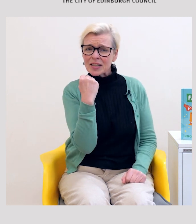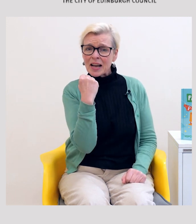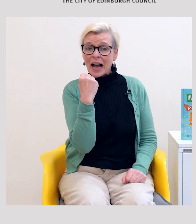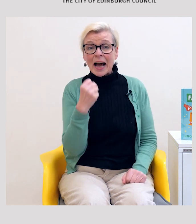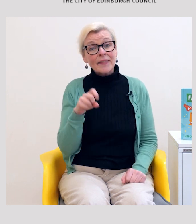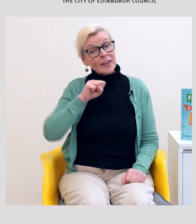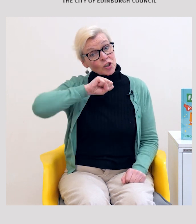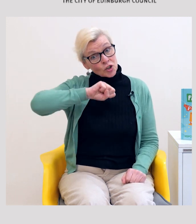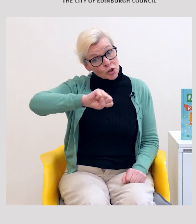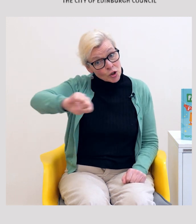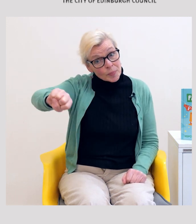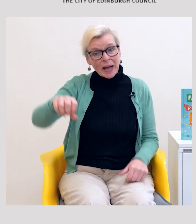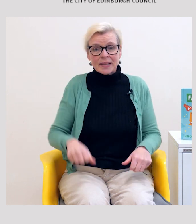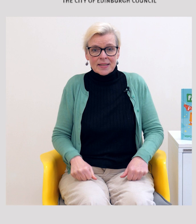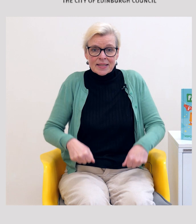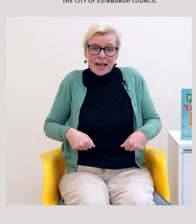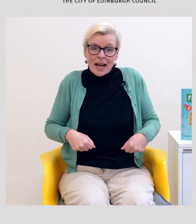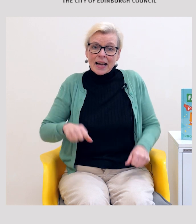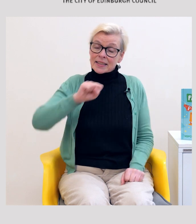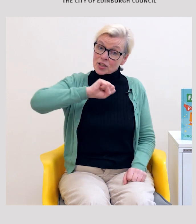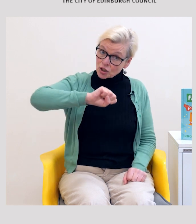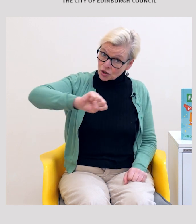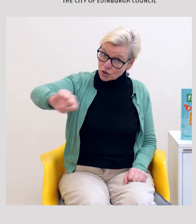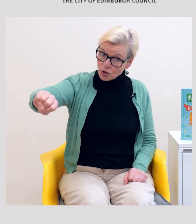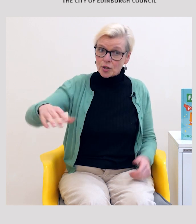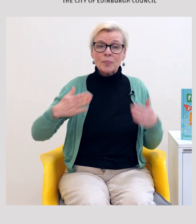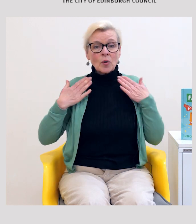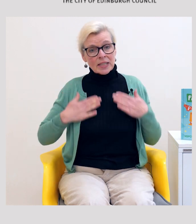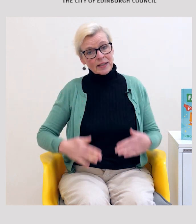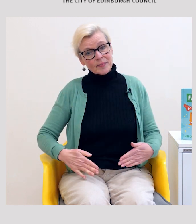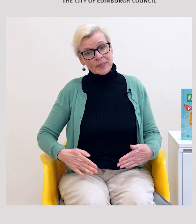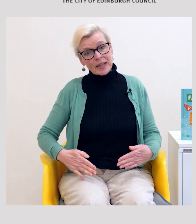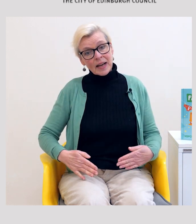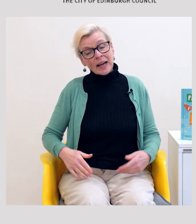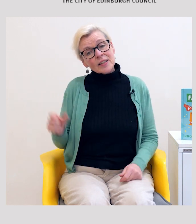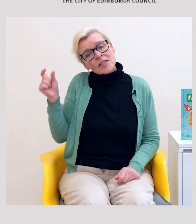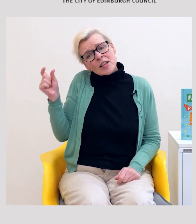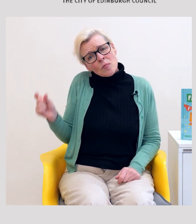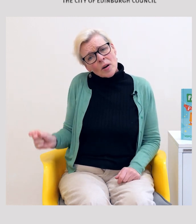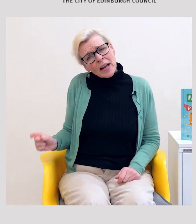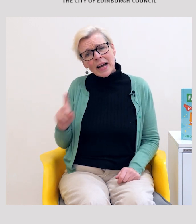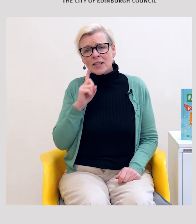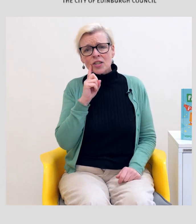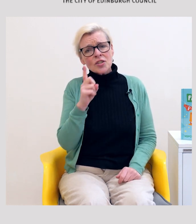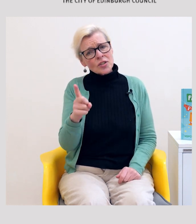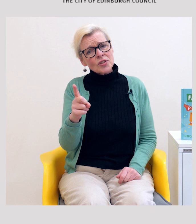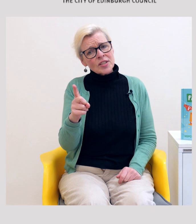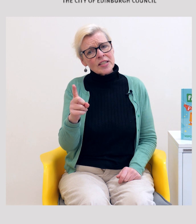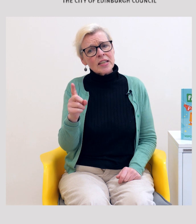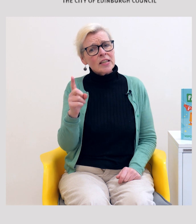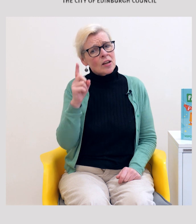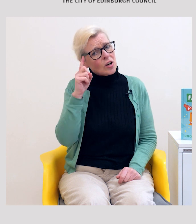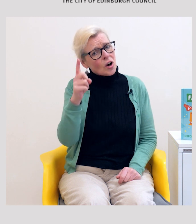powers. And they're your pants, and it's your body. And if someone asks